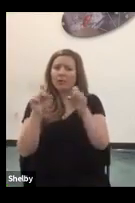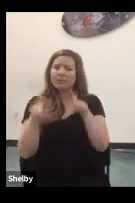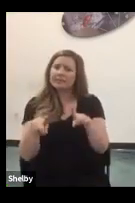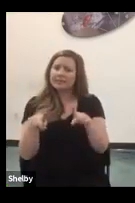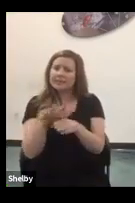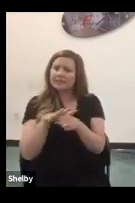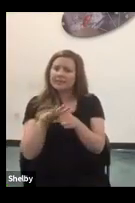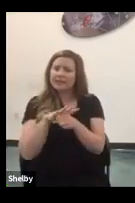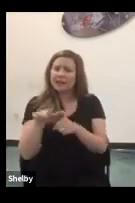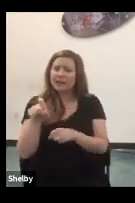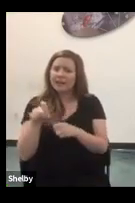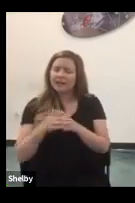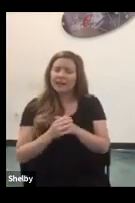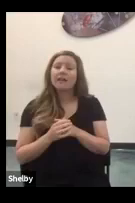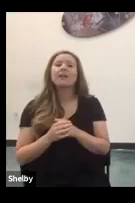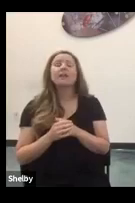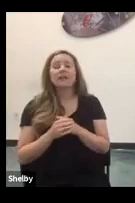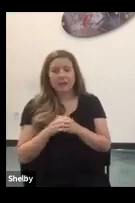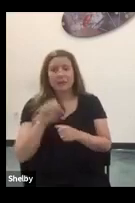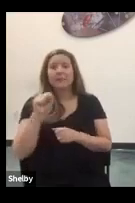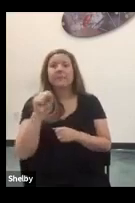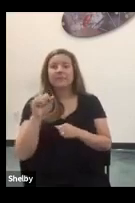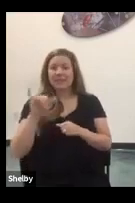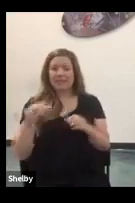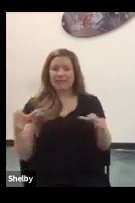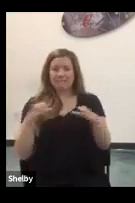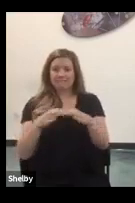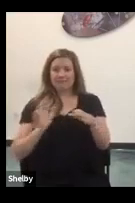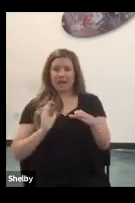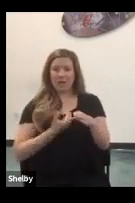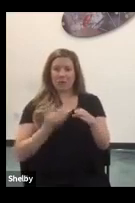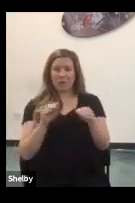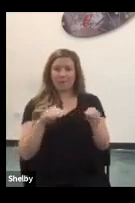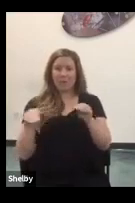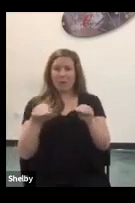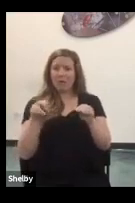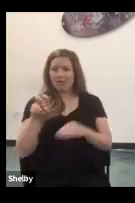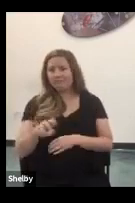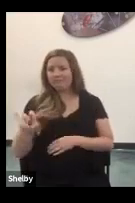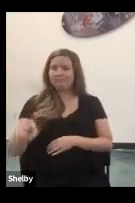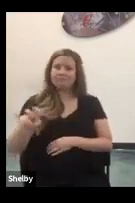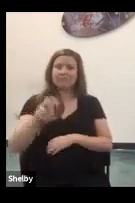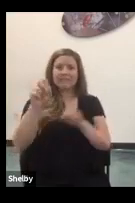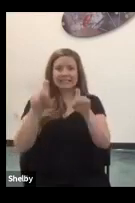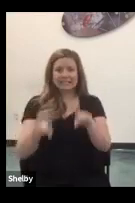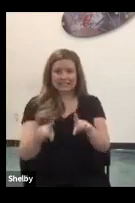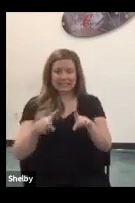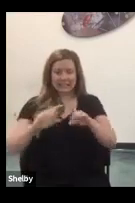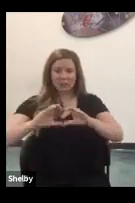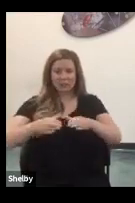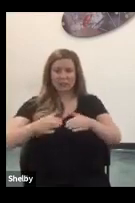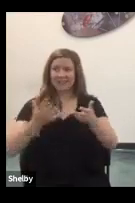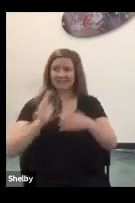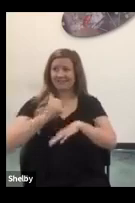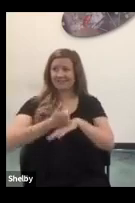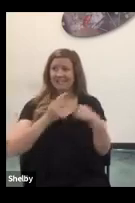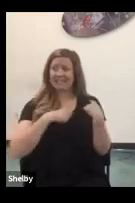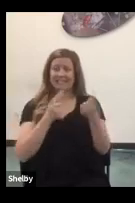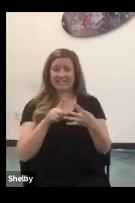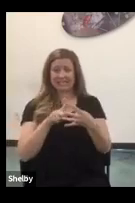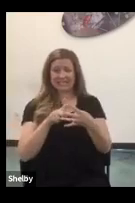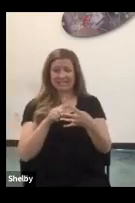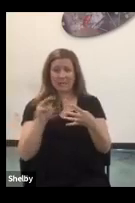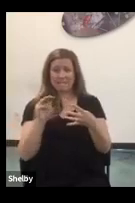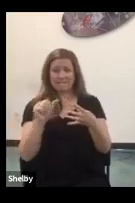Yeah, so the kind of collaborative mobile testing unit that's been in place since the beginning of May, that